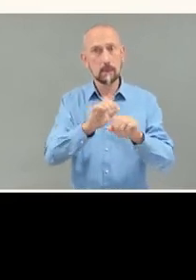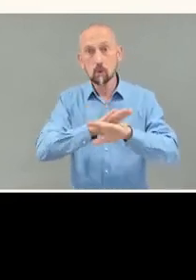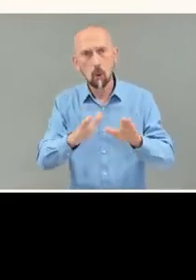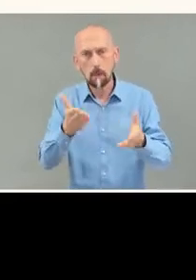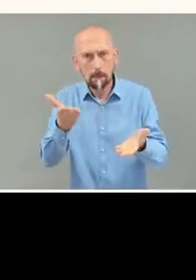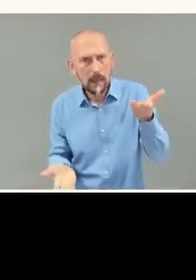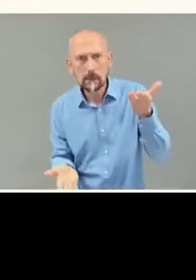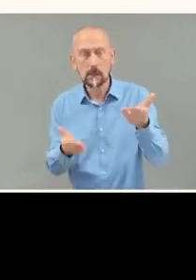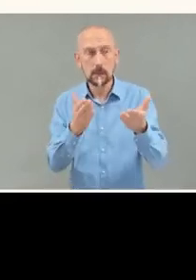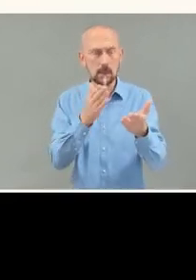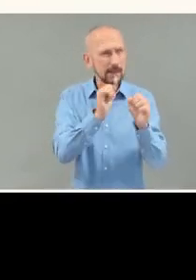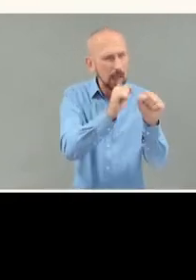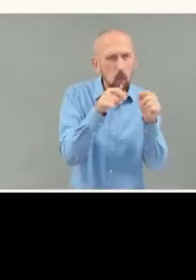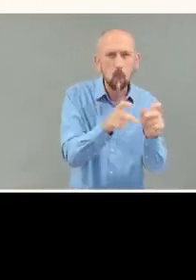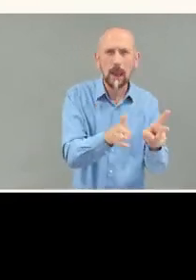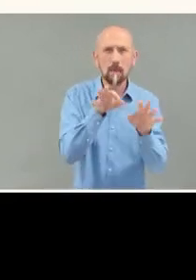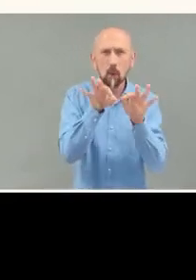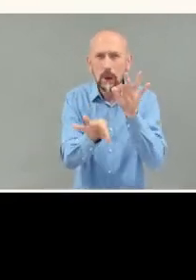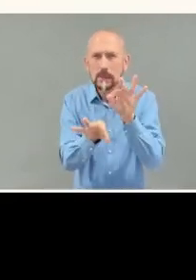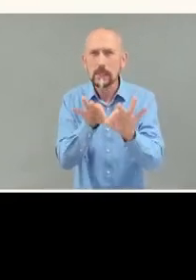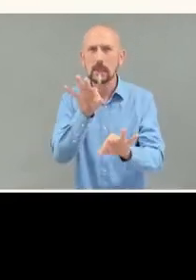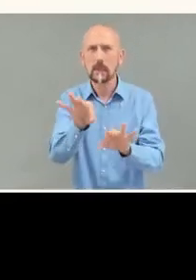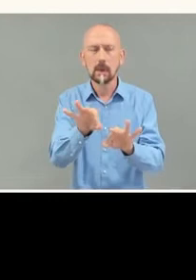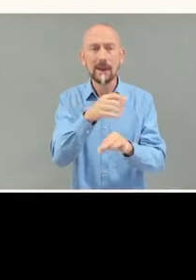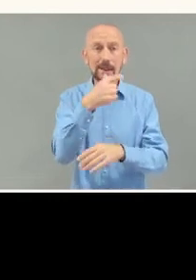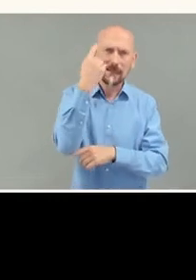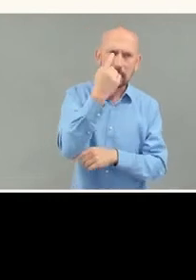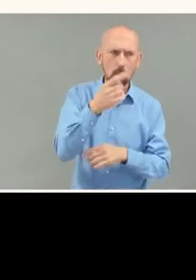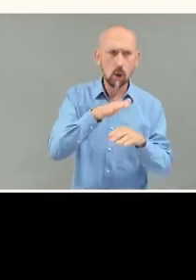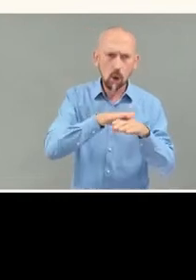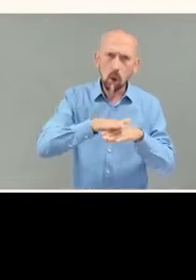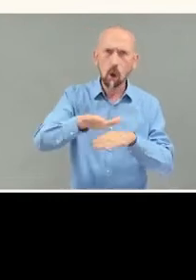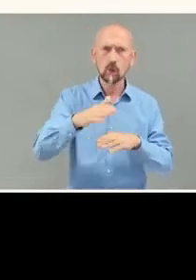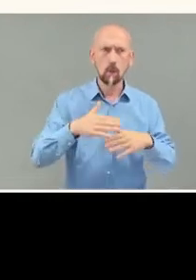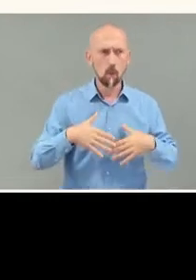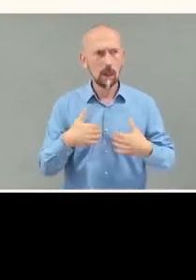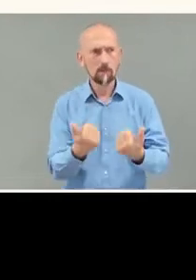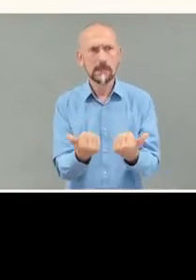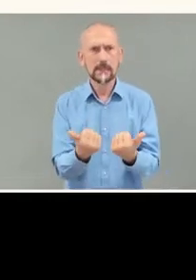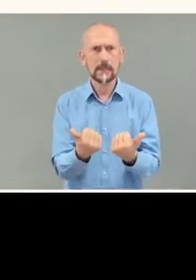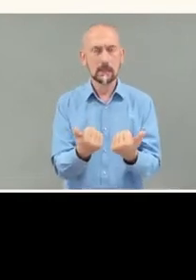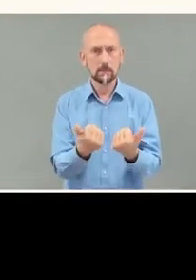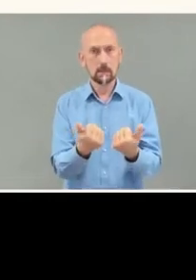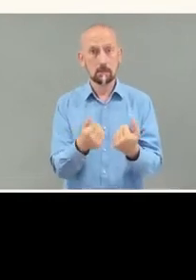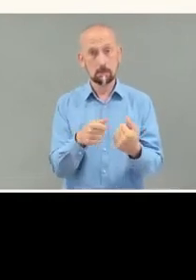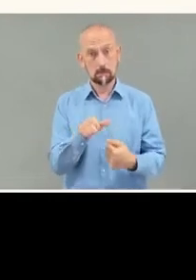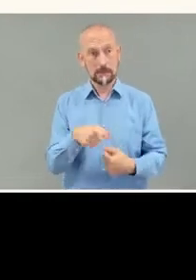their long-term well-being of myself, is